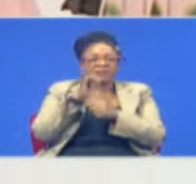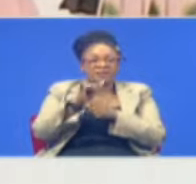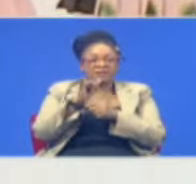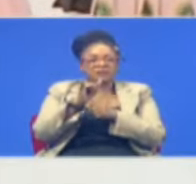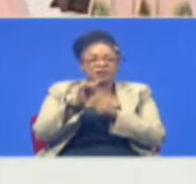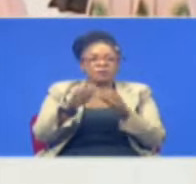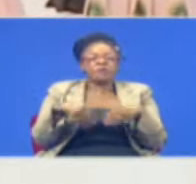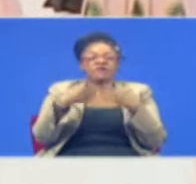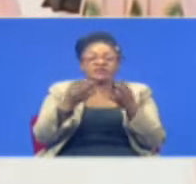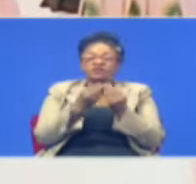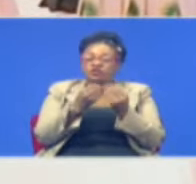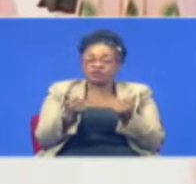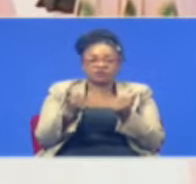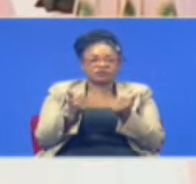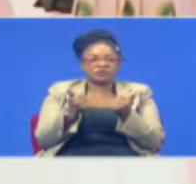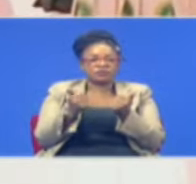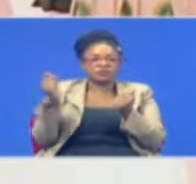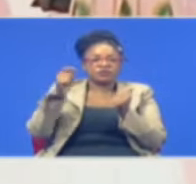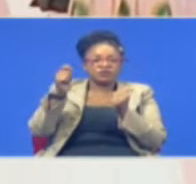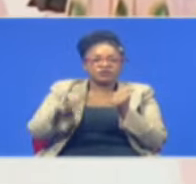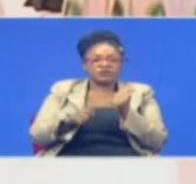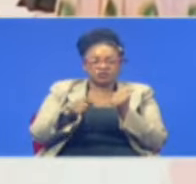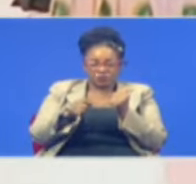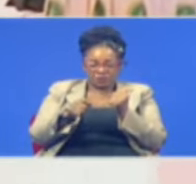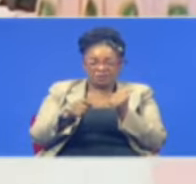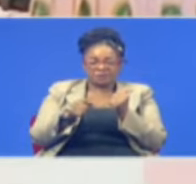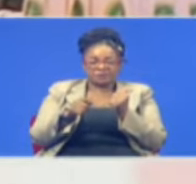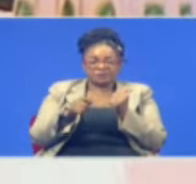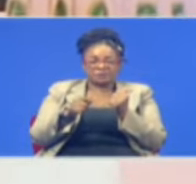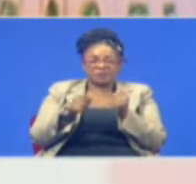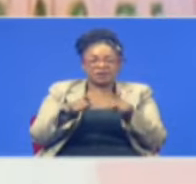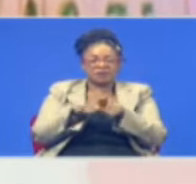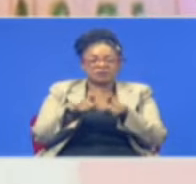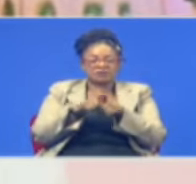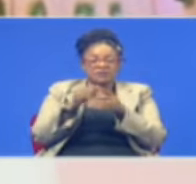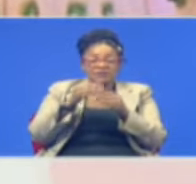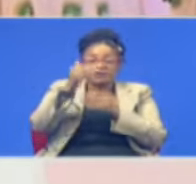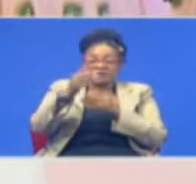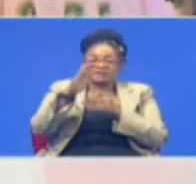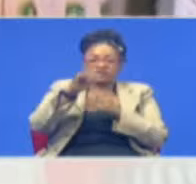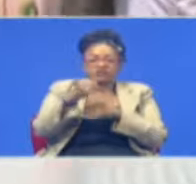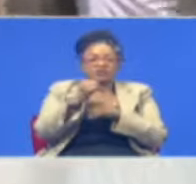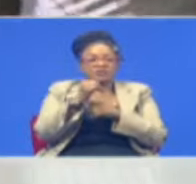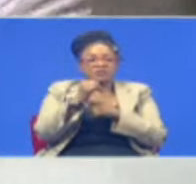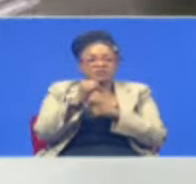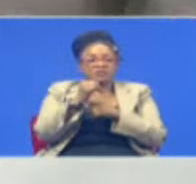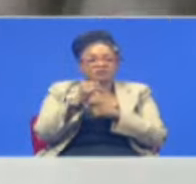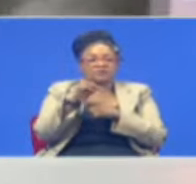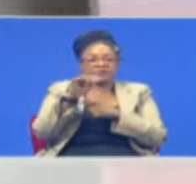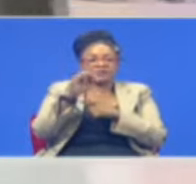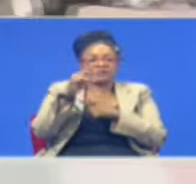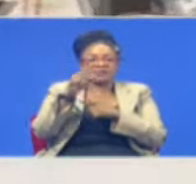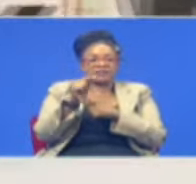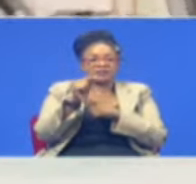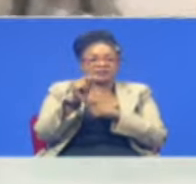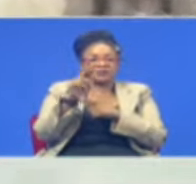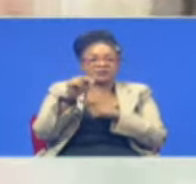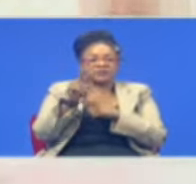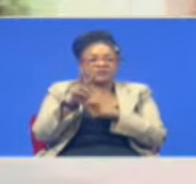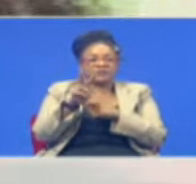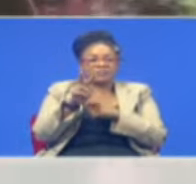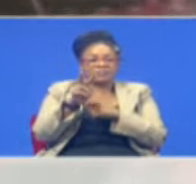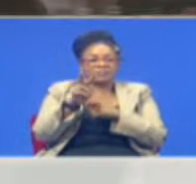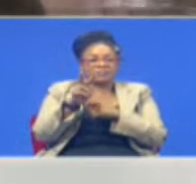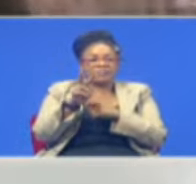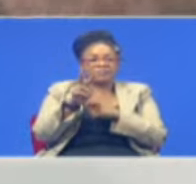provide solutions for the judicial arm of government as the next CJ. Vincent Odwur, NTV.